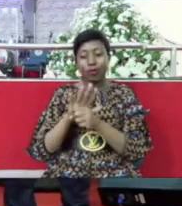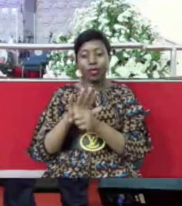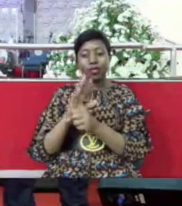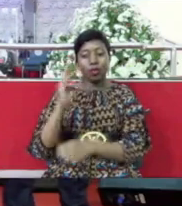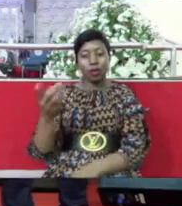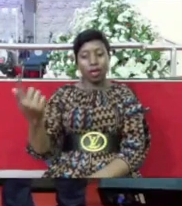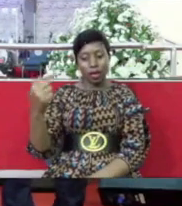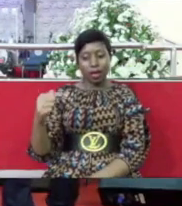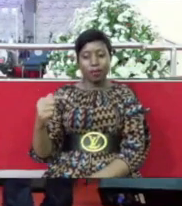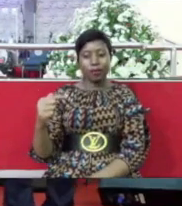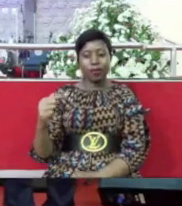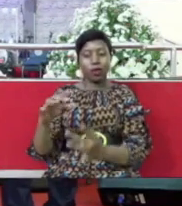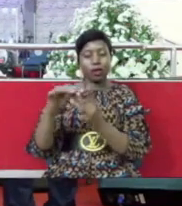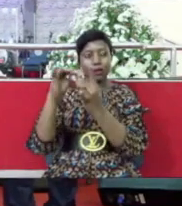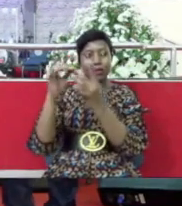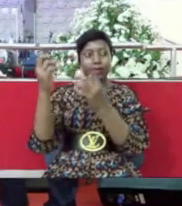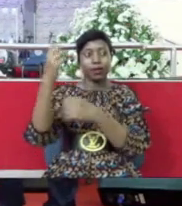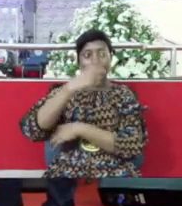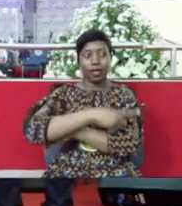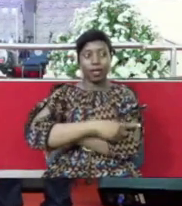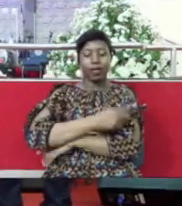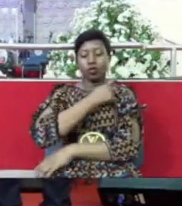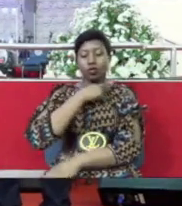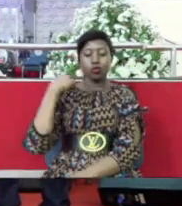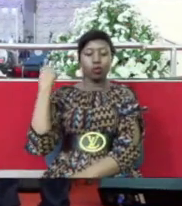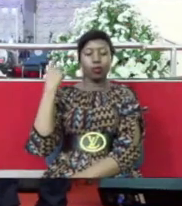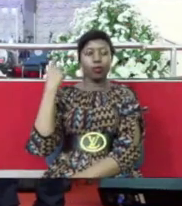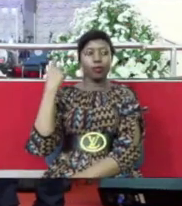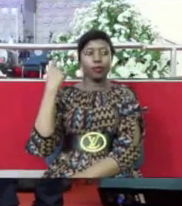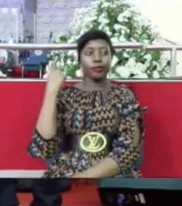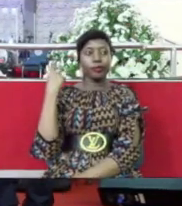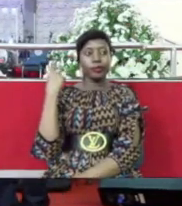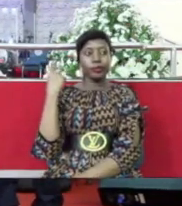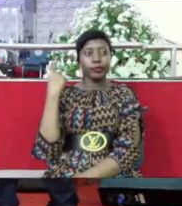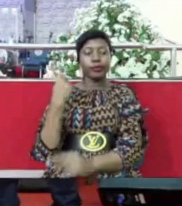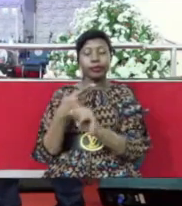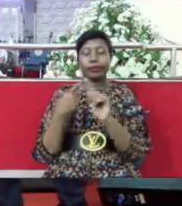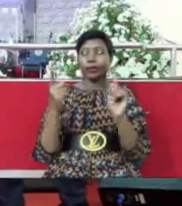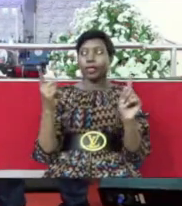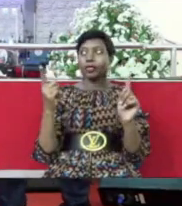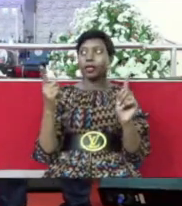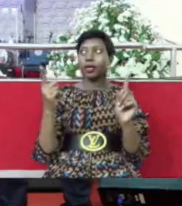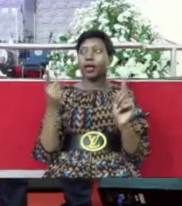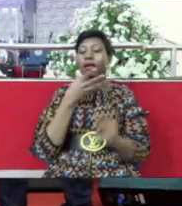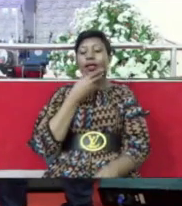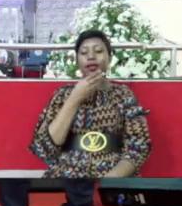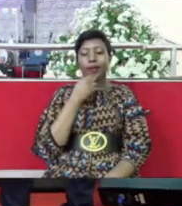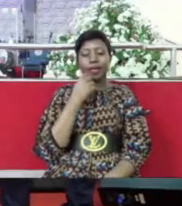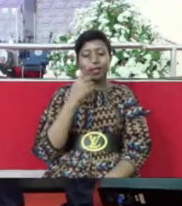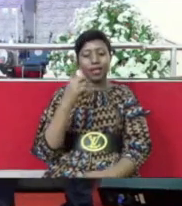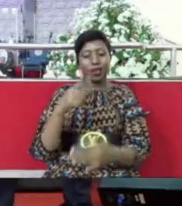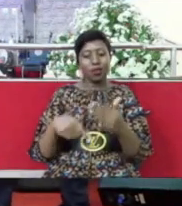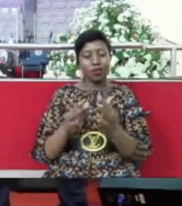fulani kukata kichwa. So they came. Wakakuja. They were ready to take his head. Walikuwa tayari kuchukua kichwa chake. He told them, akawaambia,